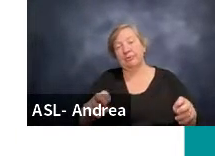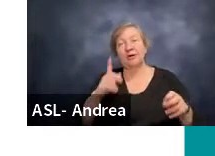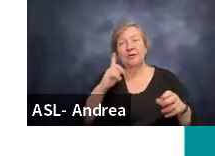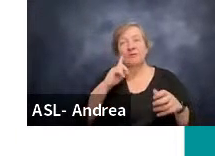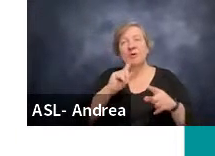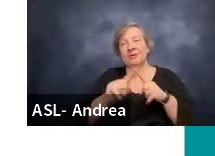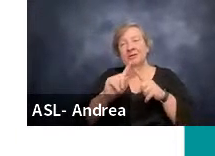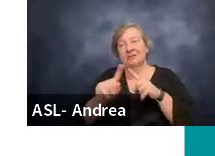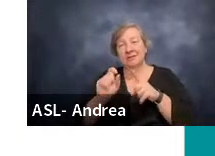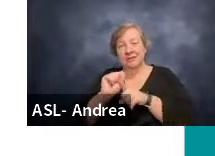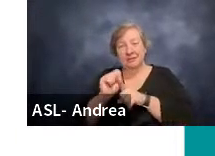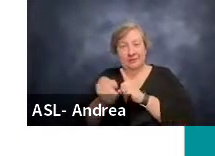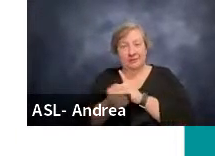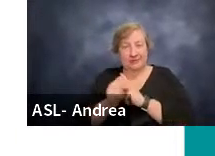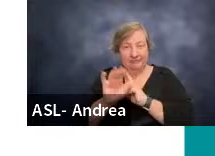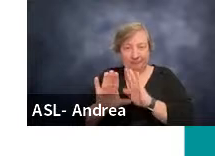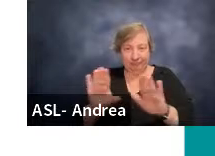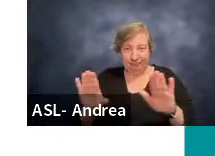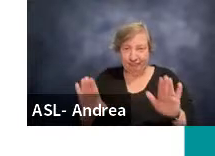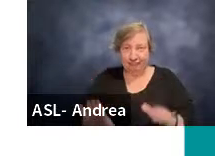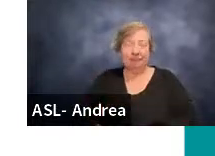of conditions.